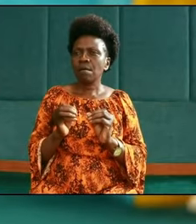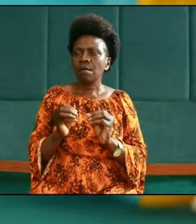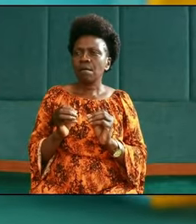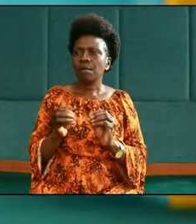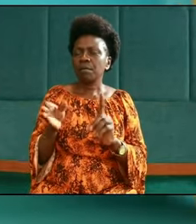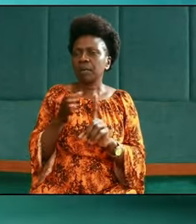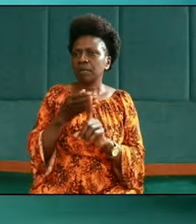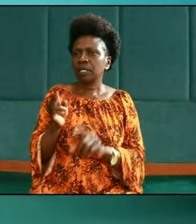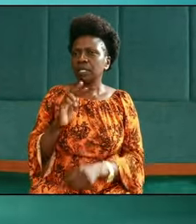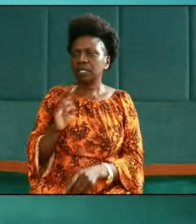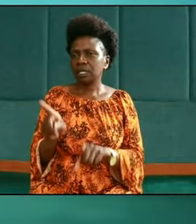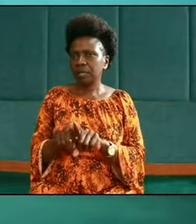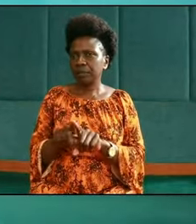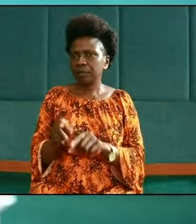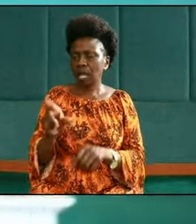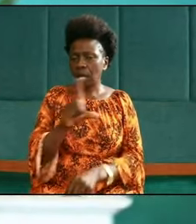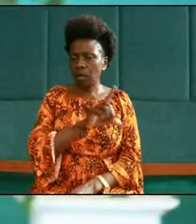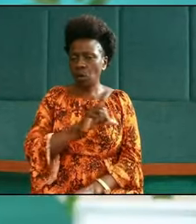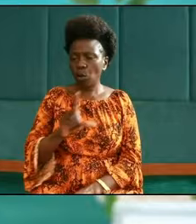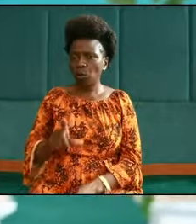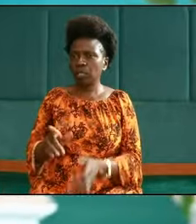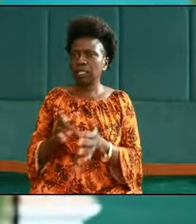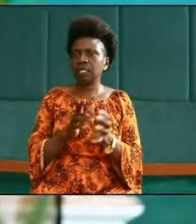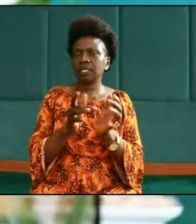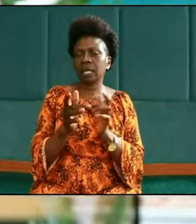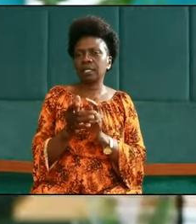us. The Lord Jesus